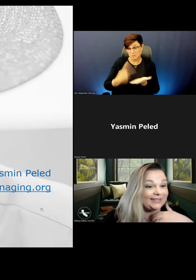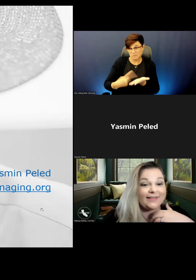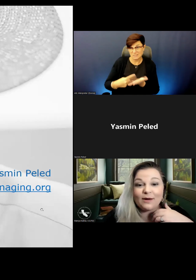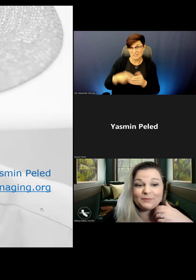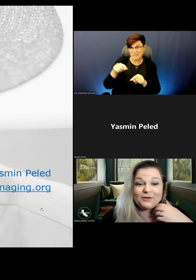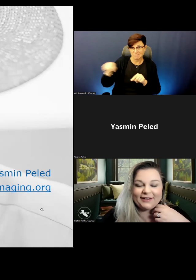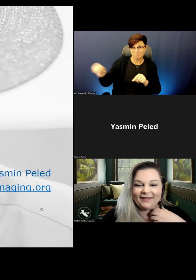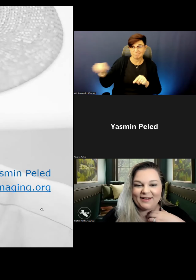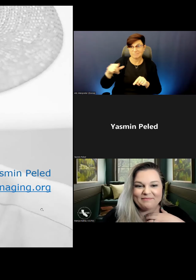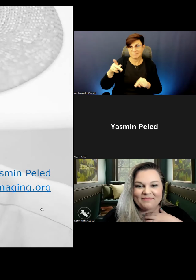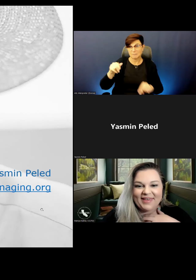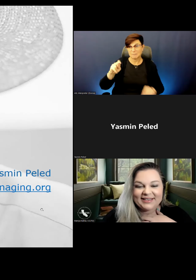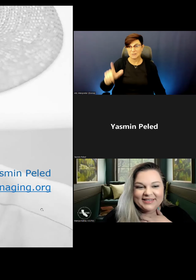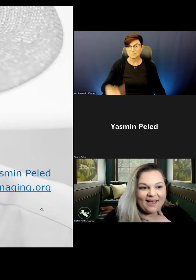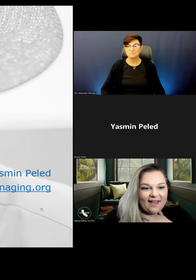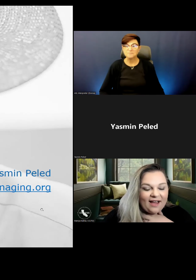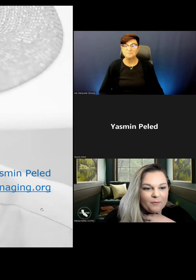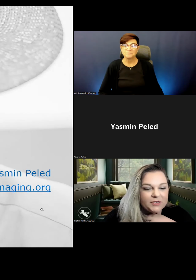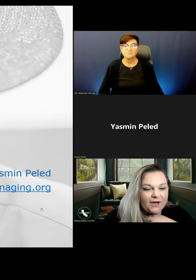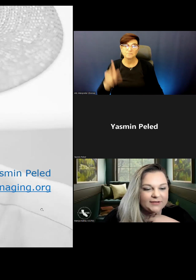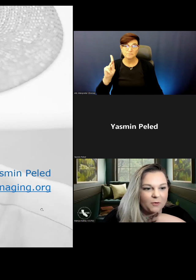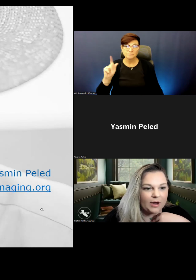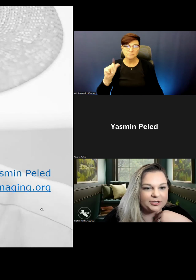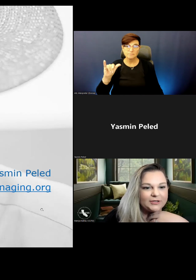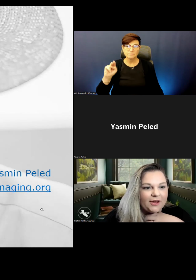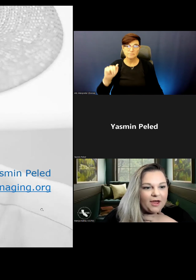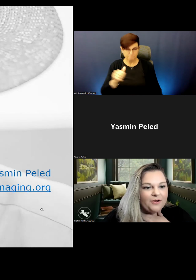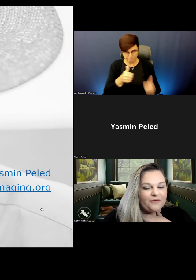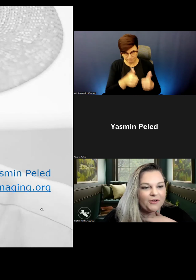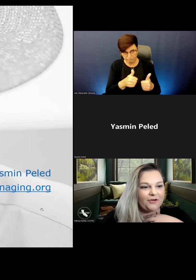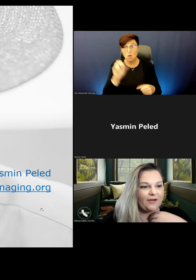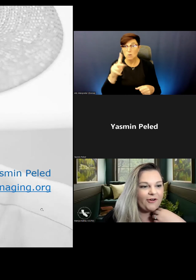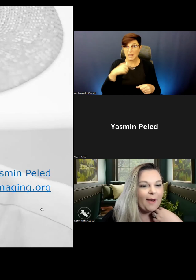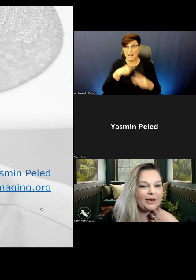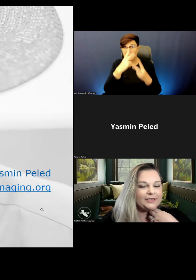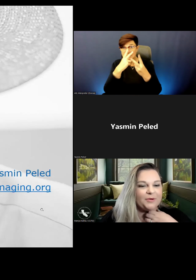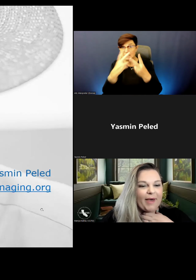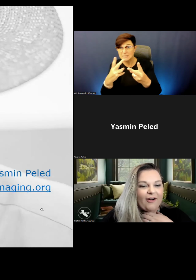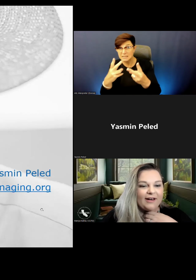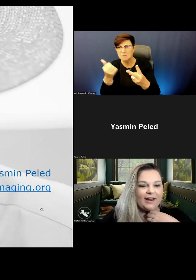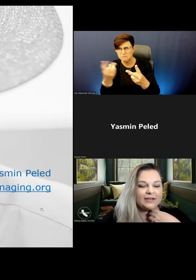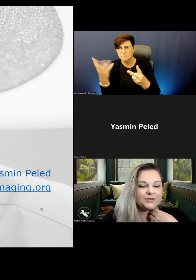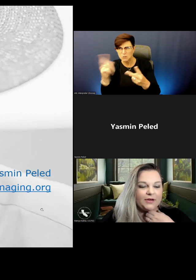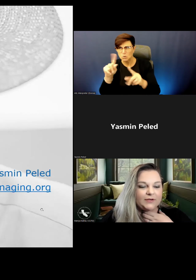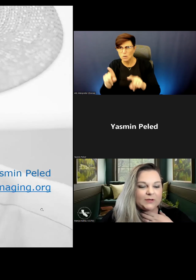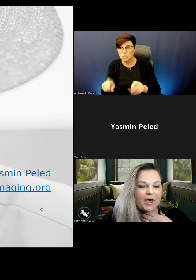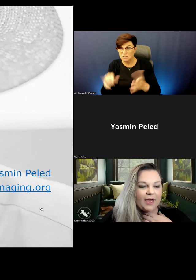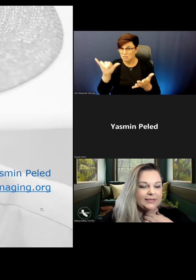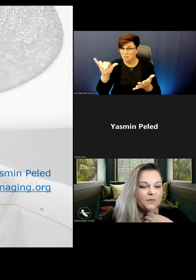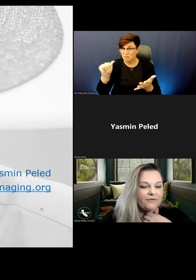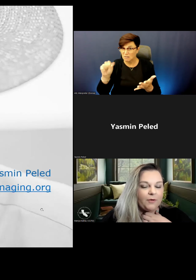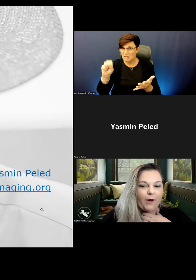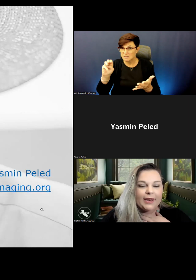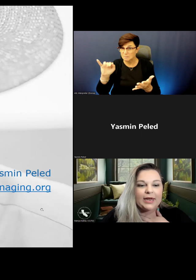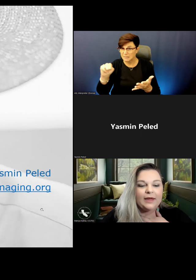And I did see that I was muted. Thanks. We do have some questions, so I don't know if you're happy to jump back on and answer those, but